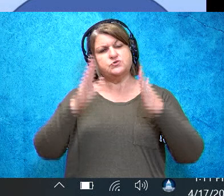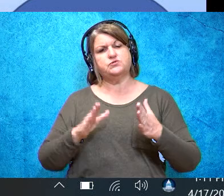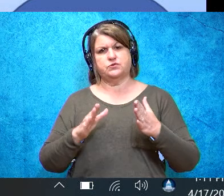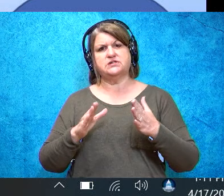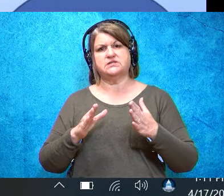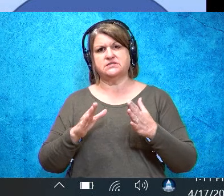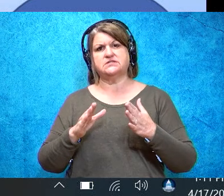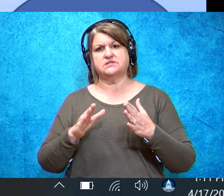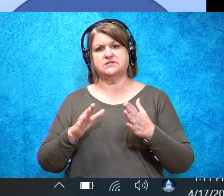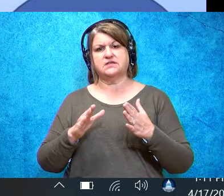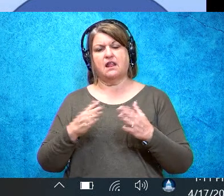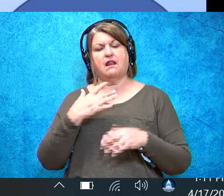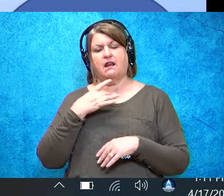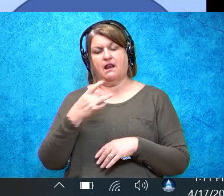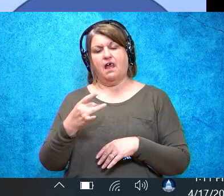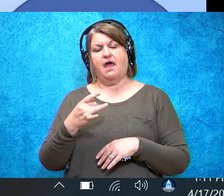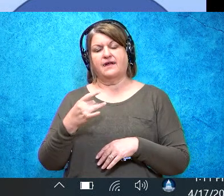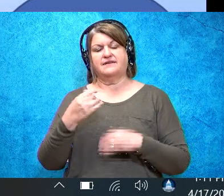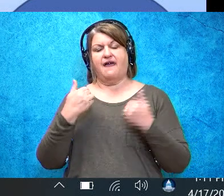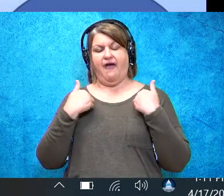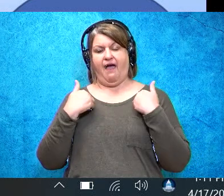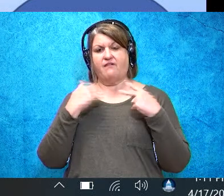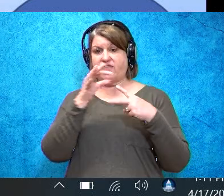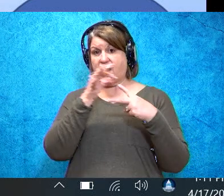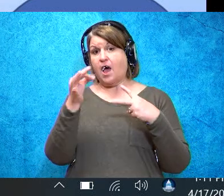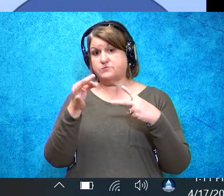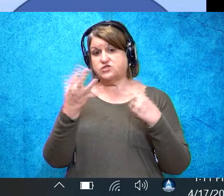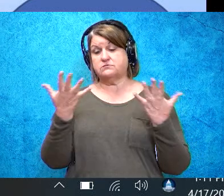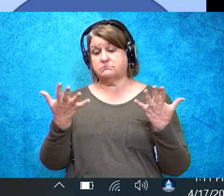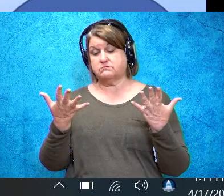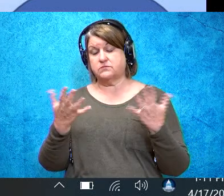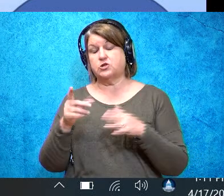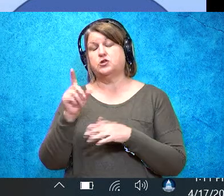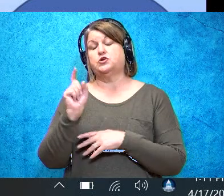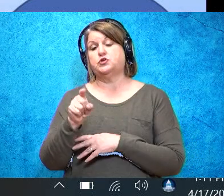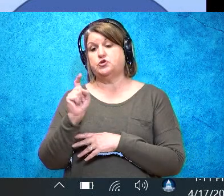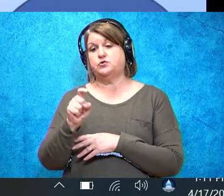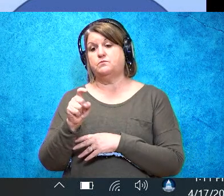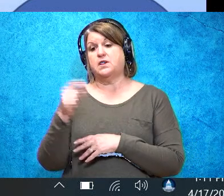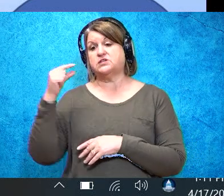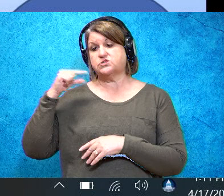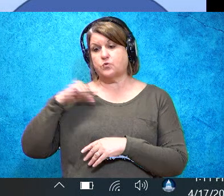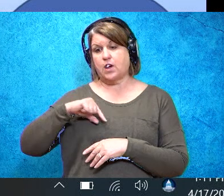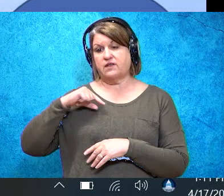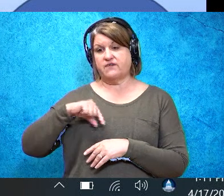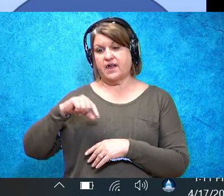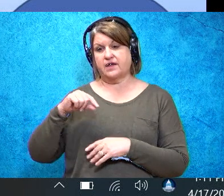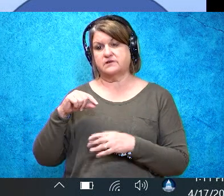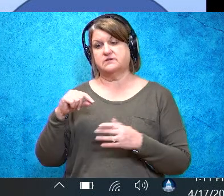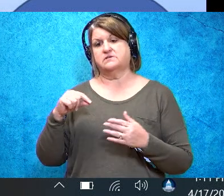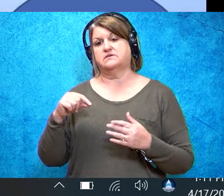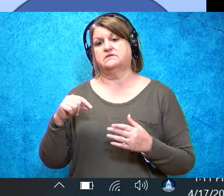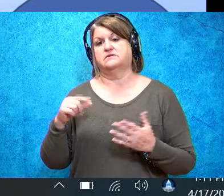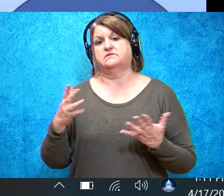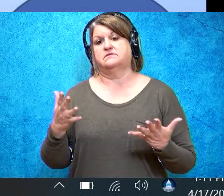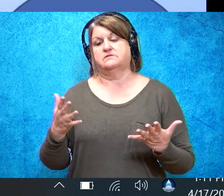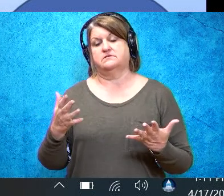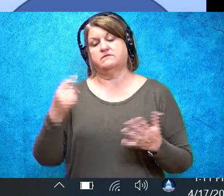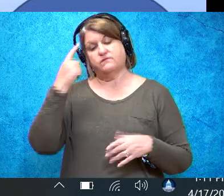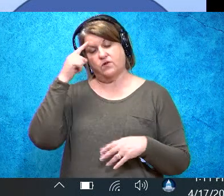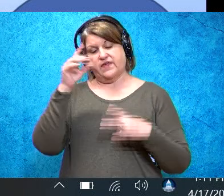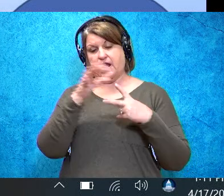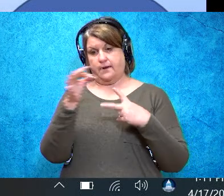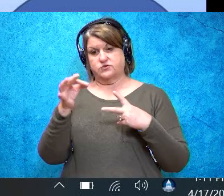do like to have this option. Now, you must qualify for this option, and there are guidelines that have